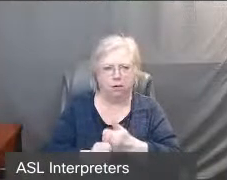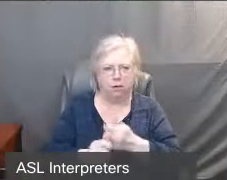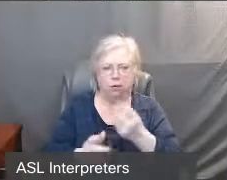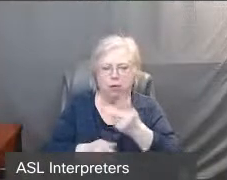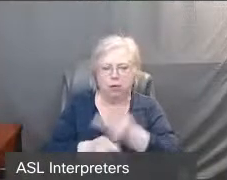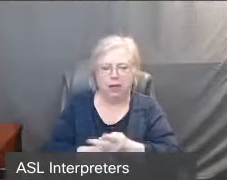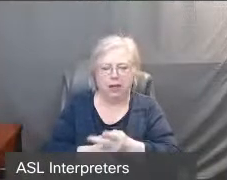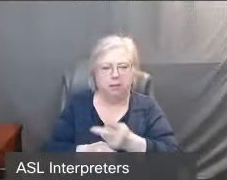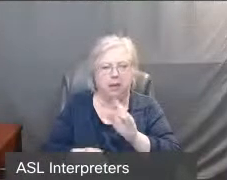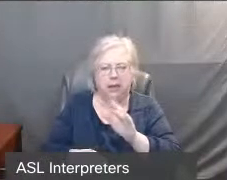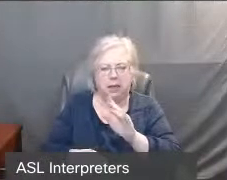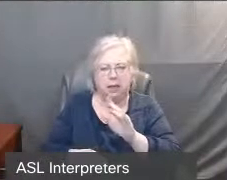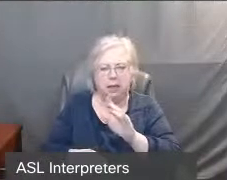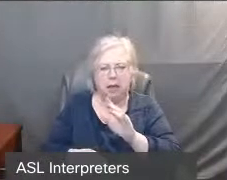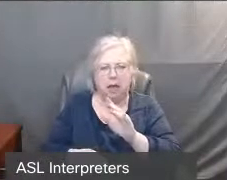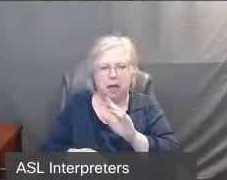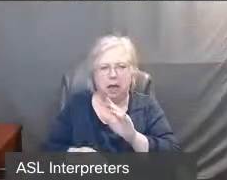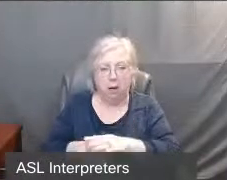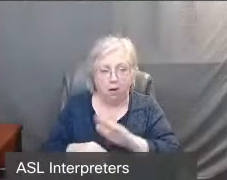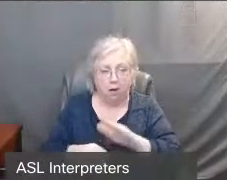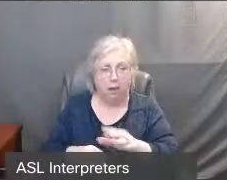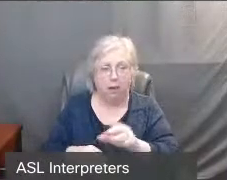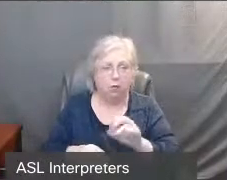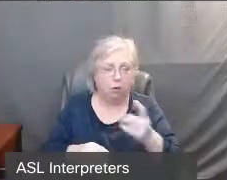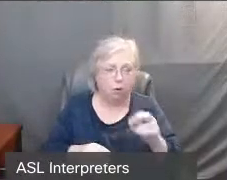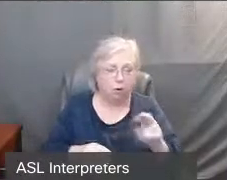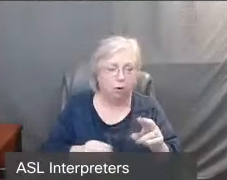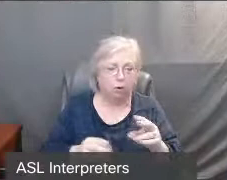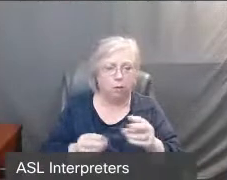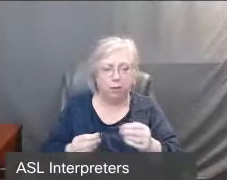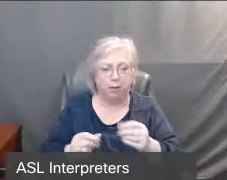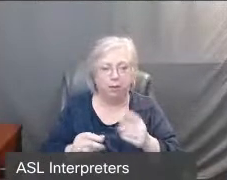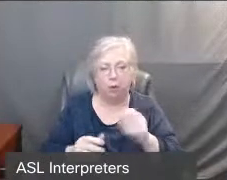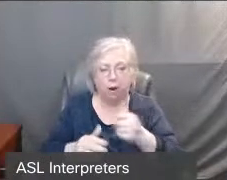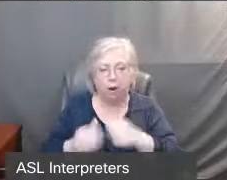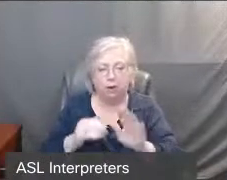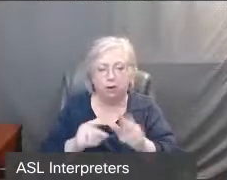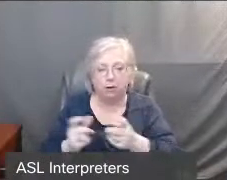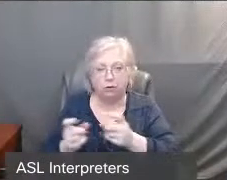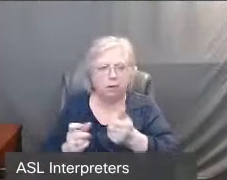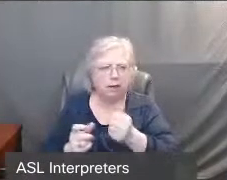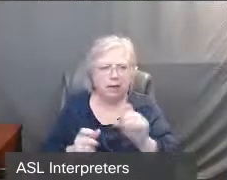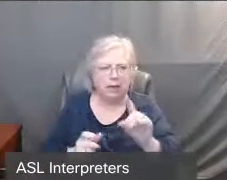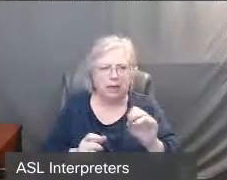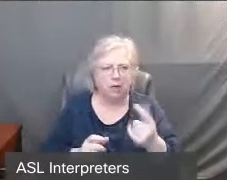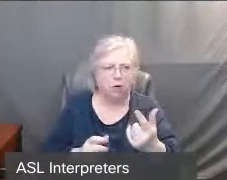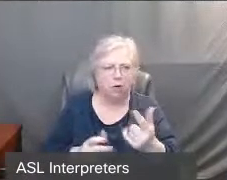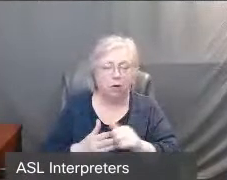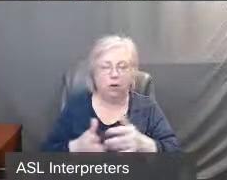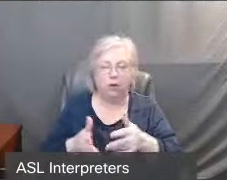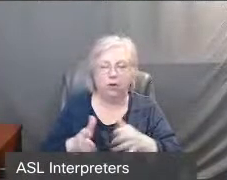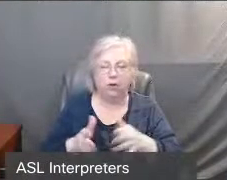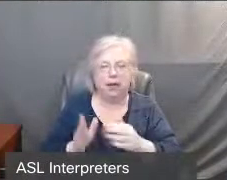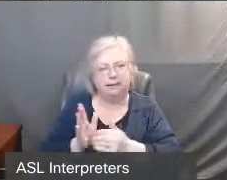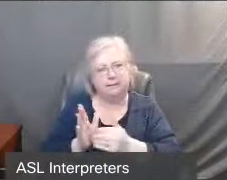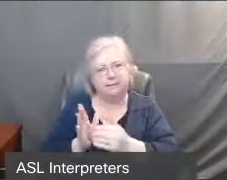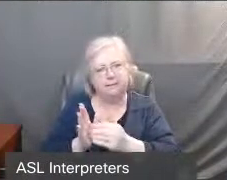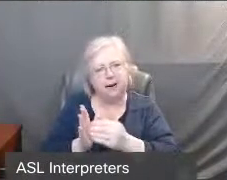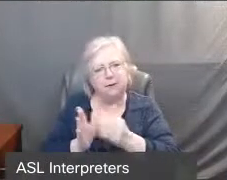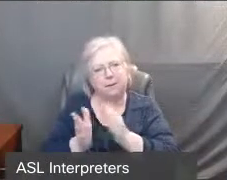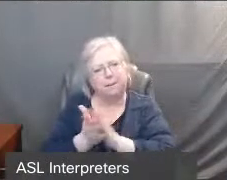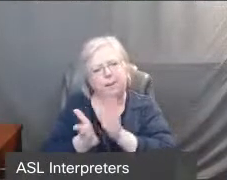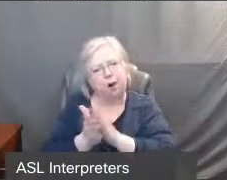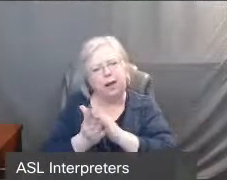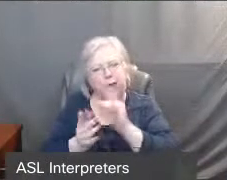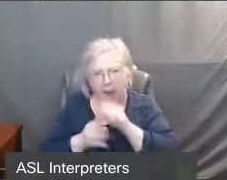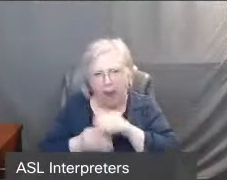keep on his or her premises or under his control any dog which by loud and frequent barking and howling